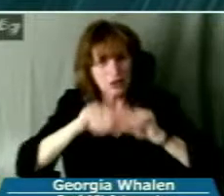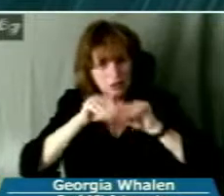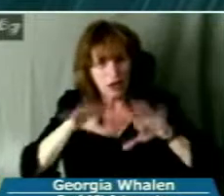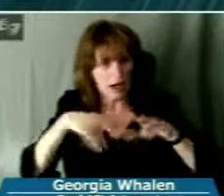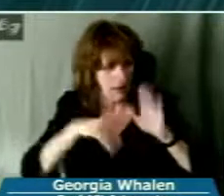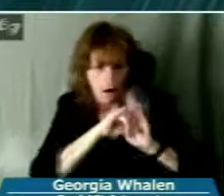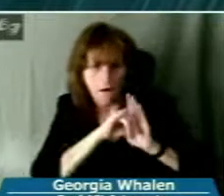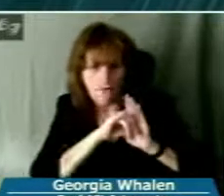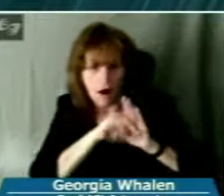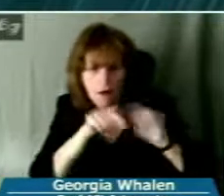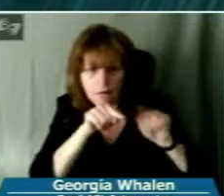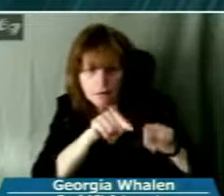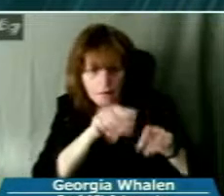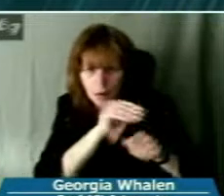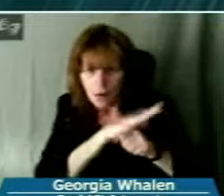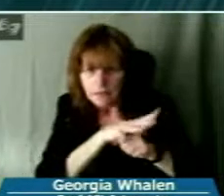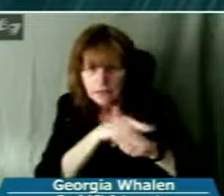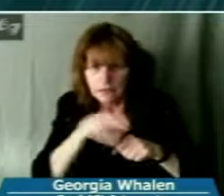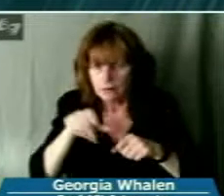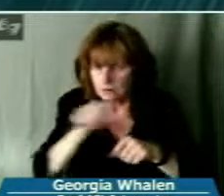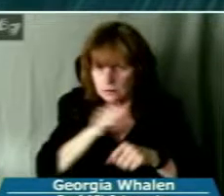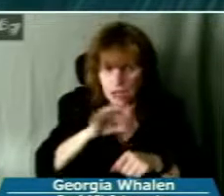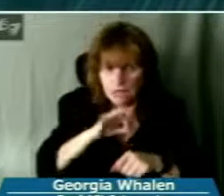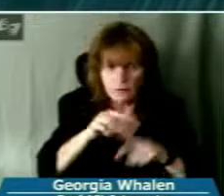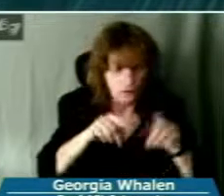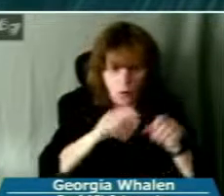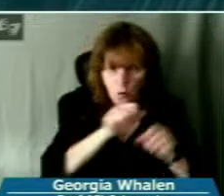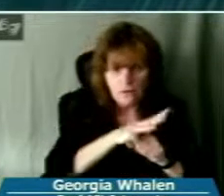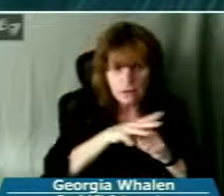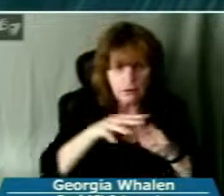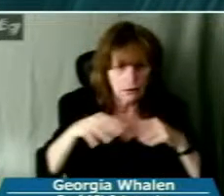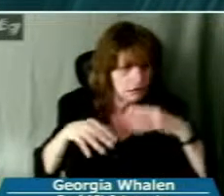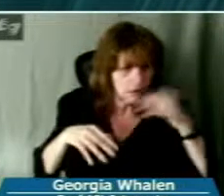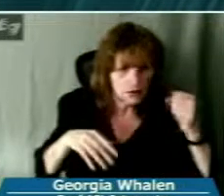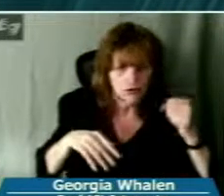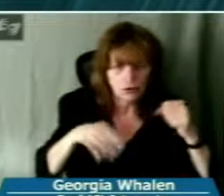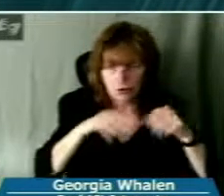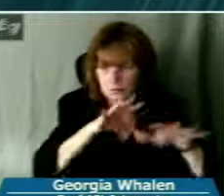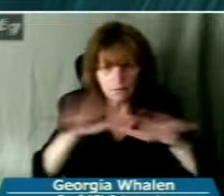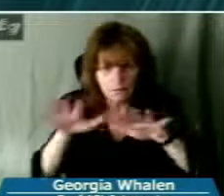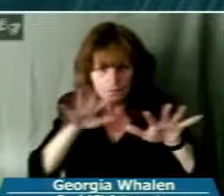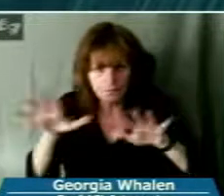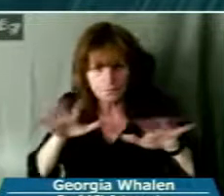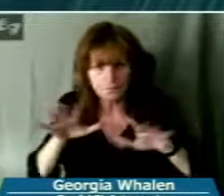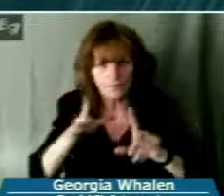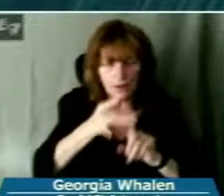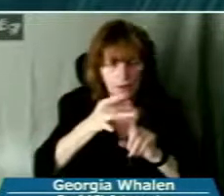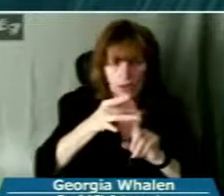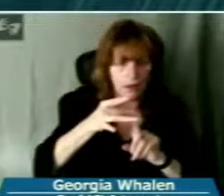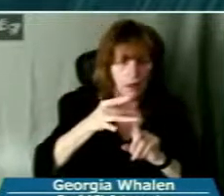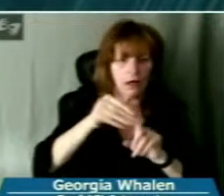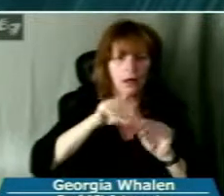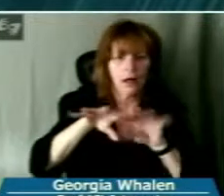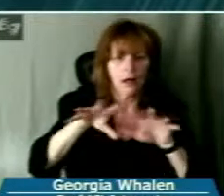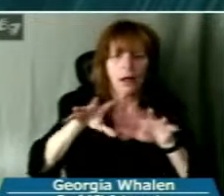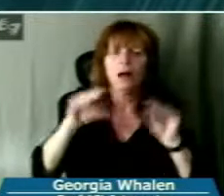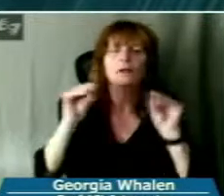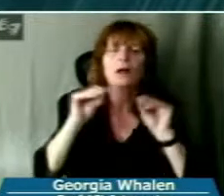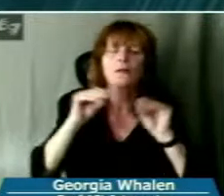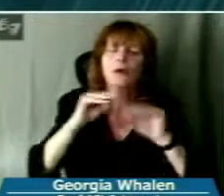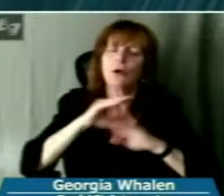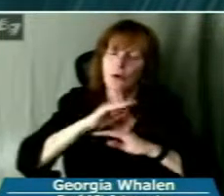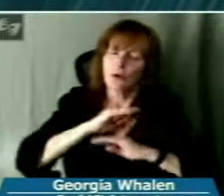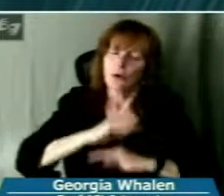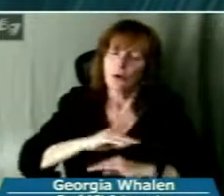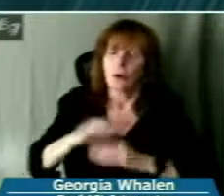were some staff or perhaps a resident who was ill, but we weren't really seeing any transmission beyond that. And there have been no further community outbreaks